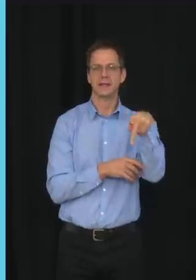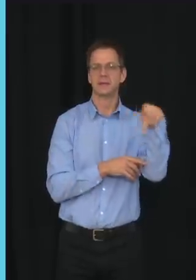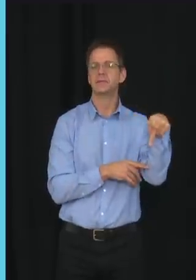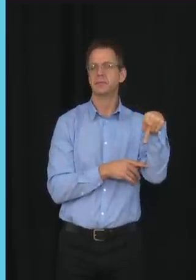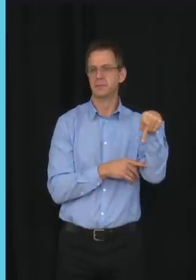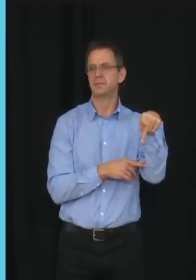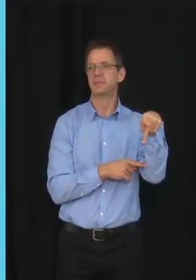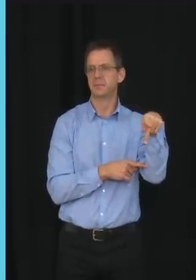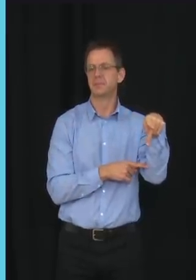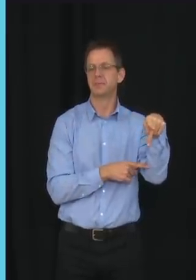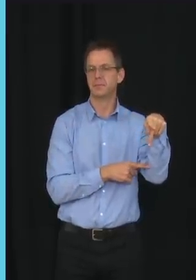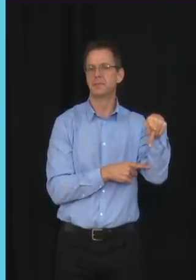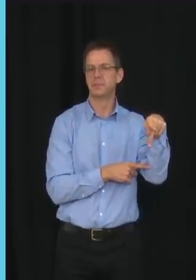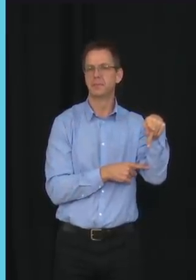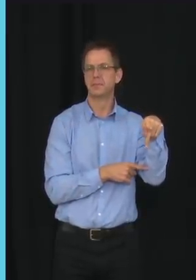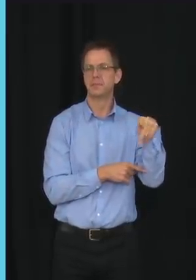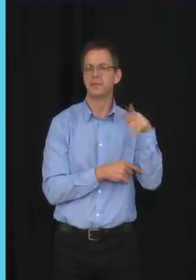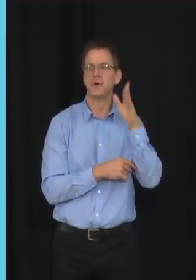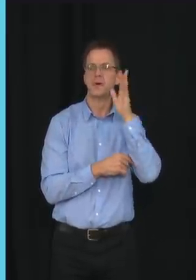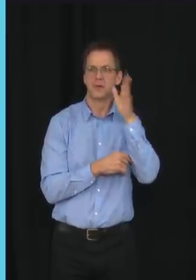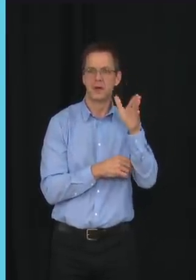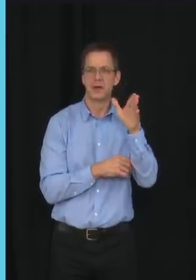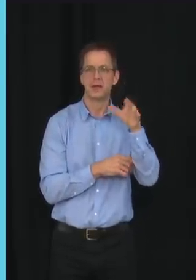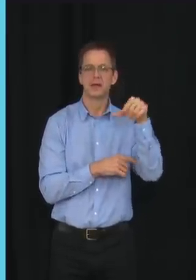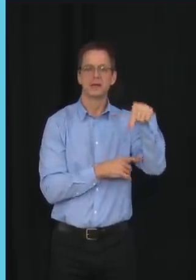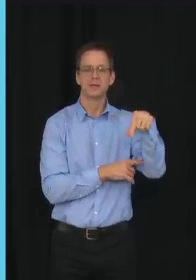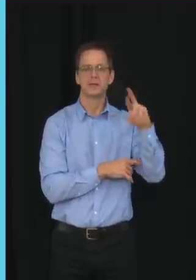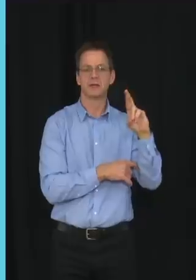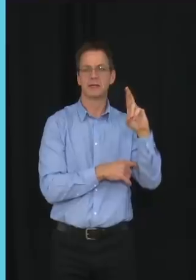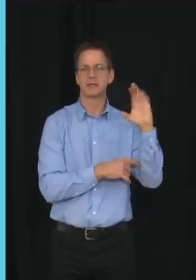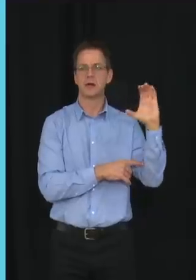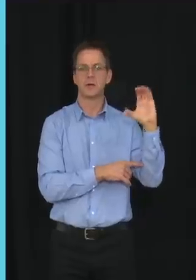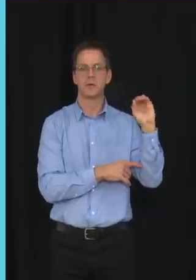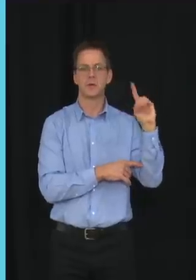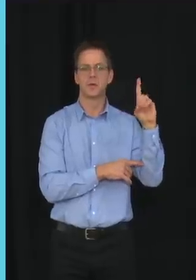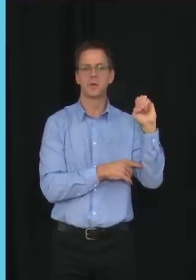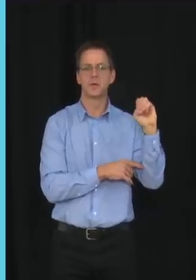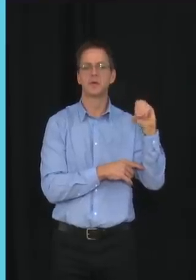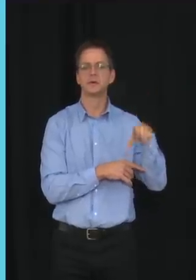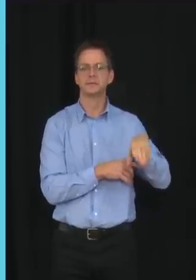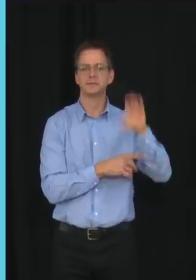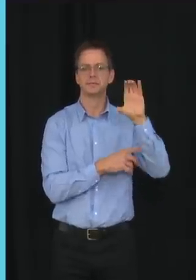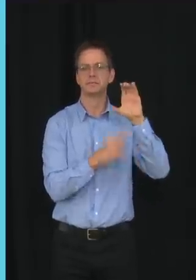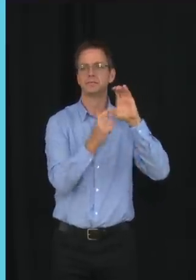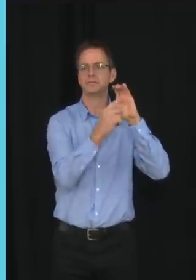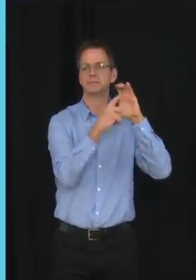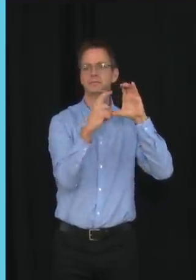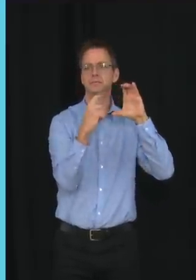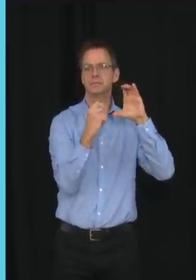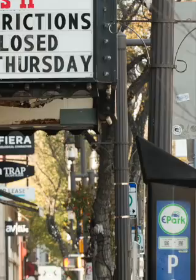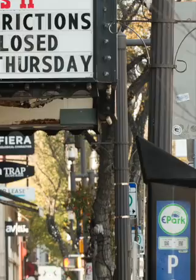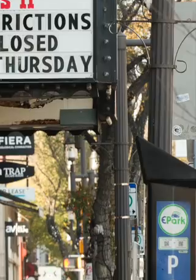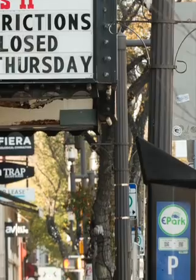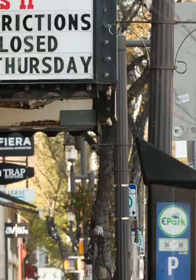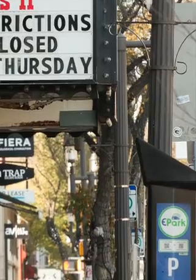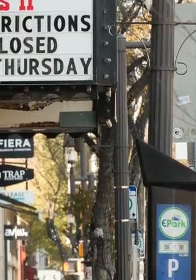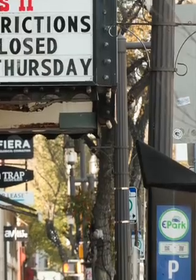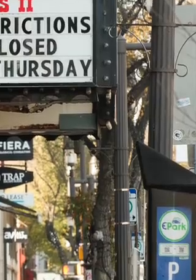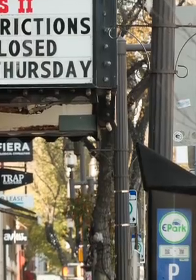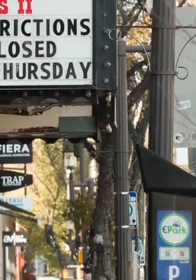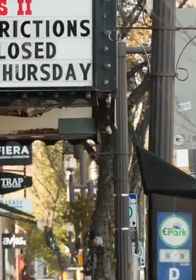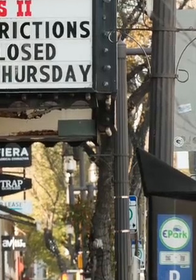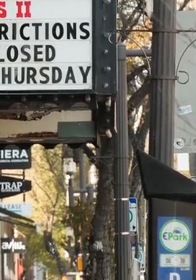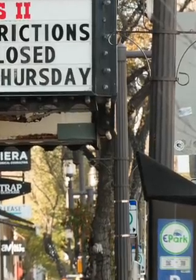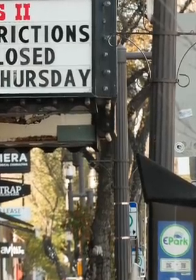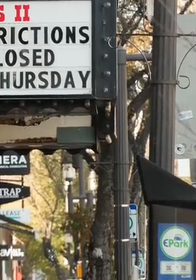vaccinations with a QR code is available for download on the Apple App Store and on Google Play.